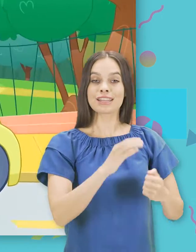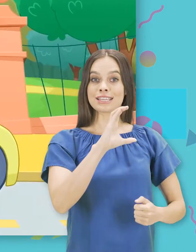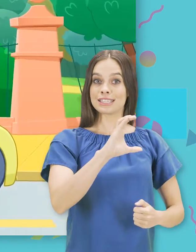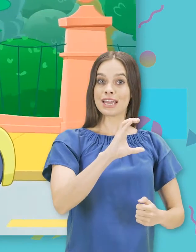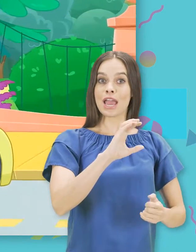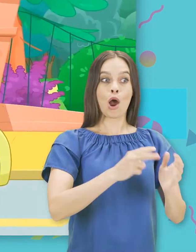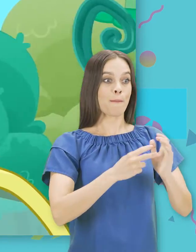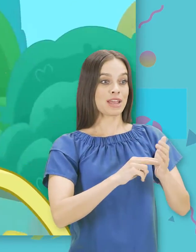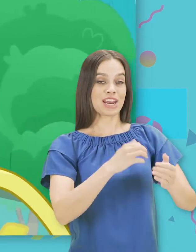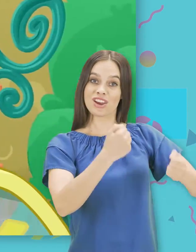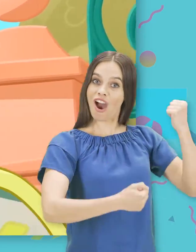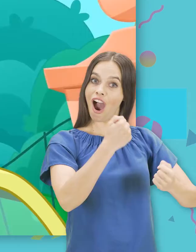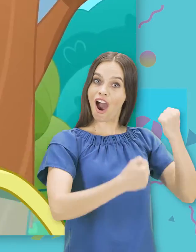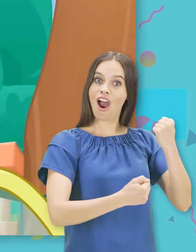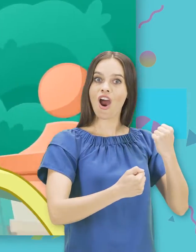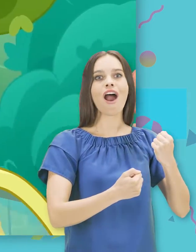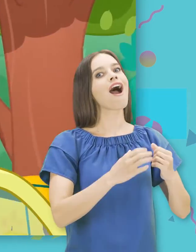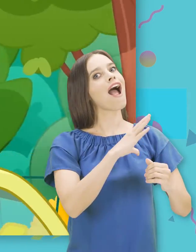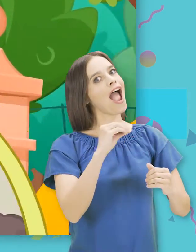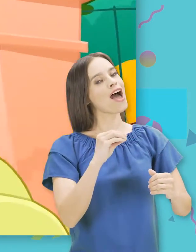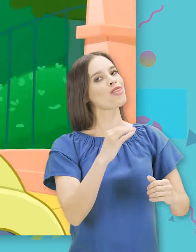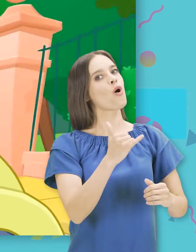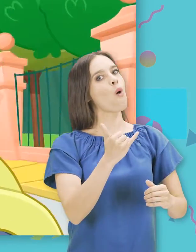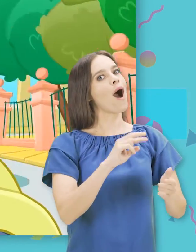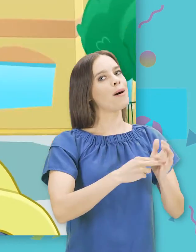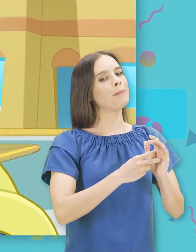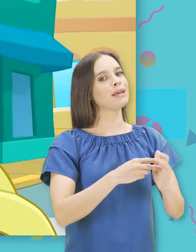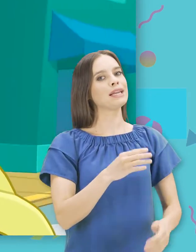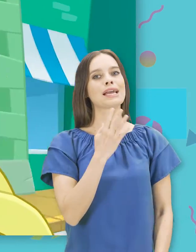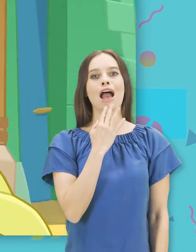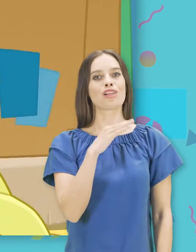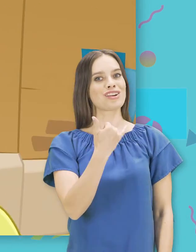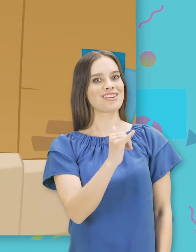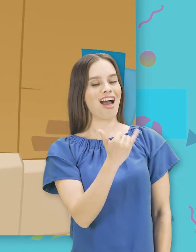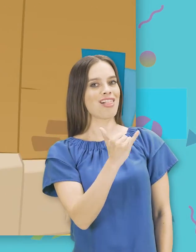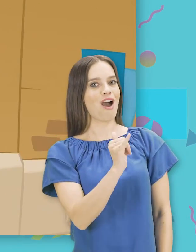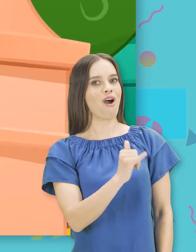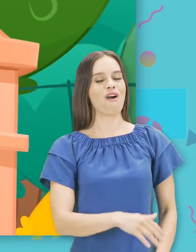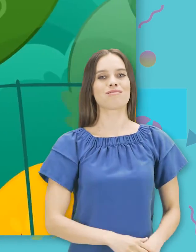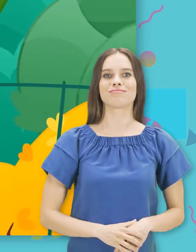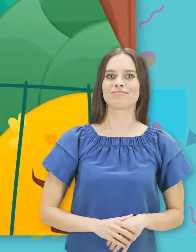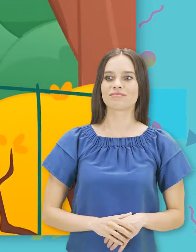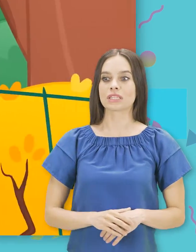yellow car. The C for car, and the Y for yellow.